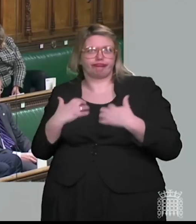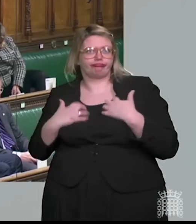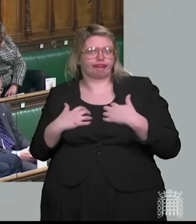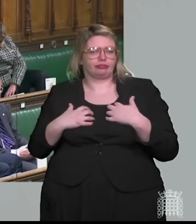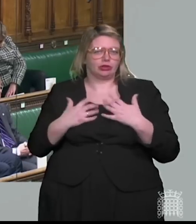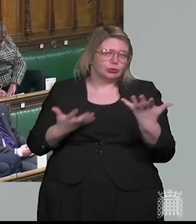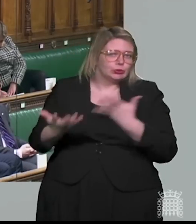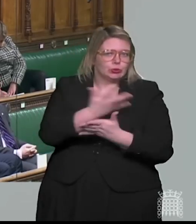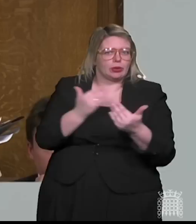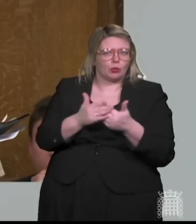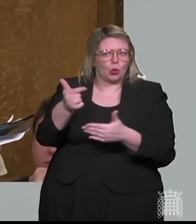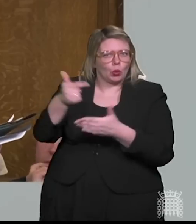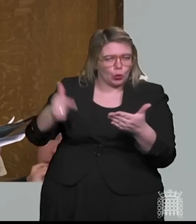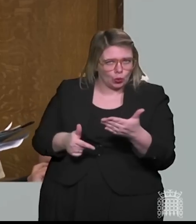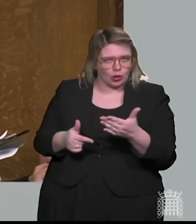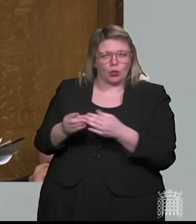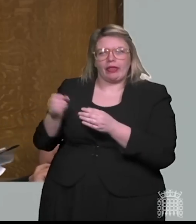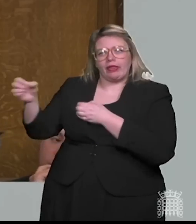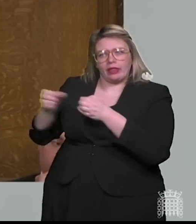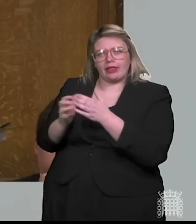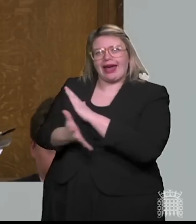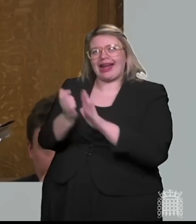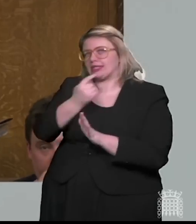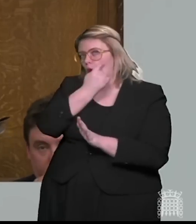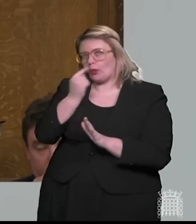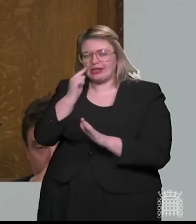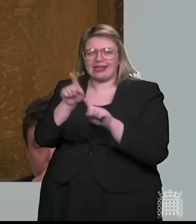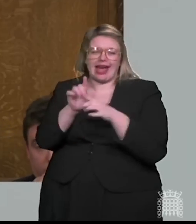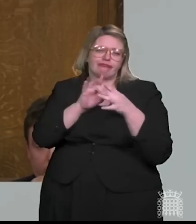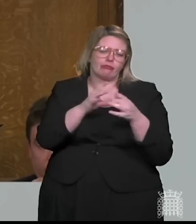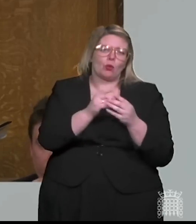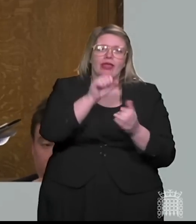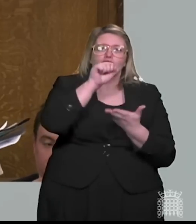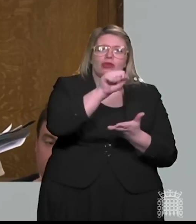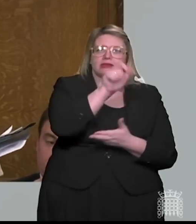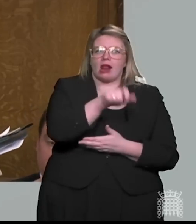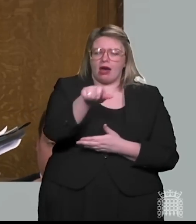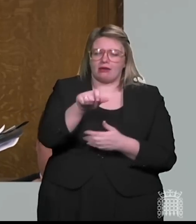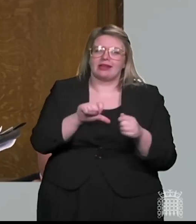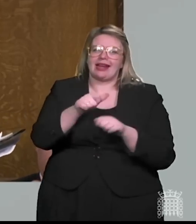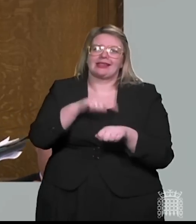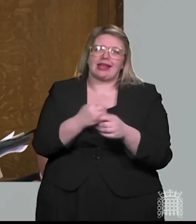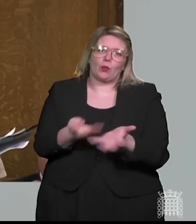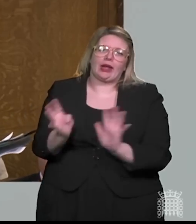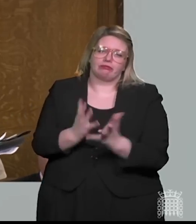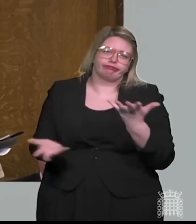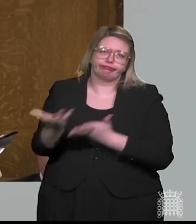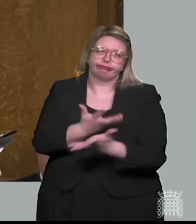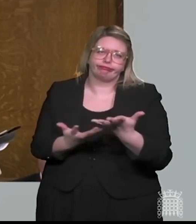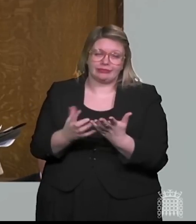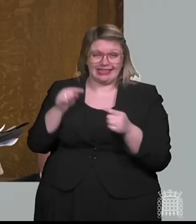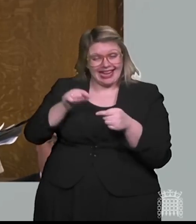of these issues in detail with both our expert witnesses and with the Chancellor himself in our next evidence sessions, because